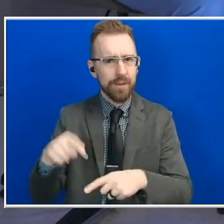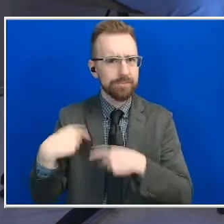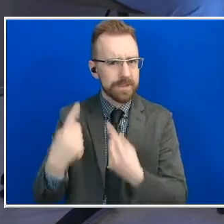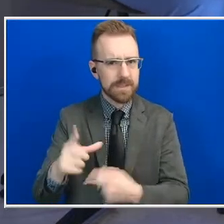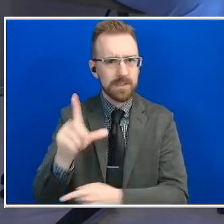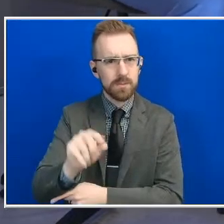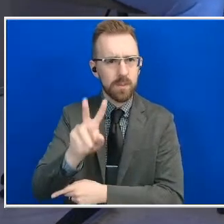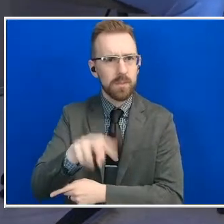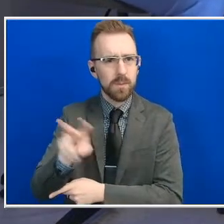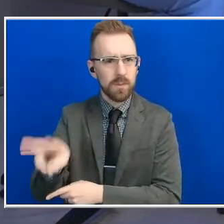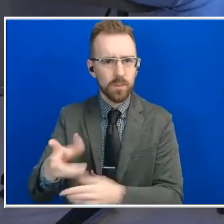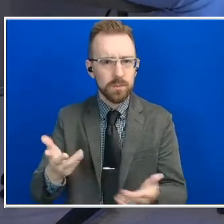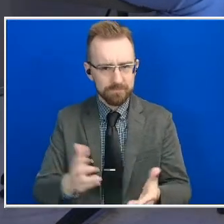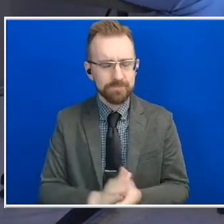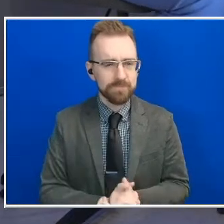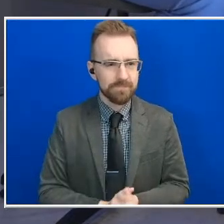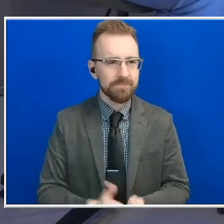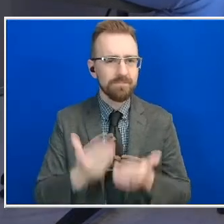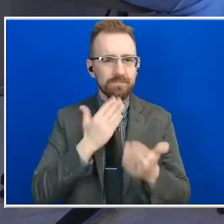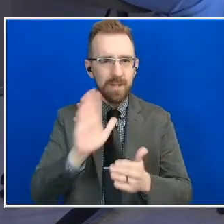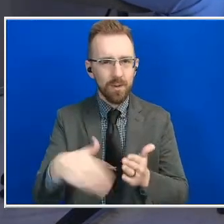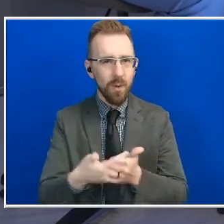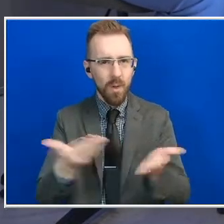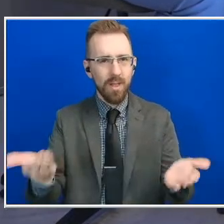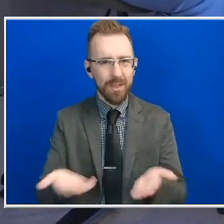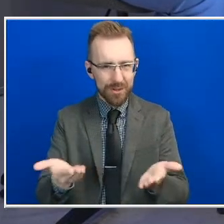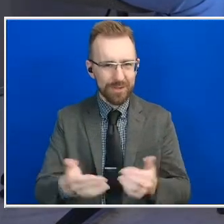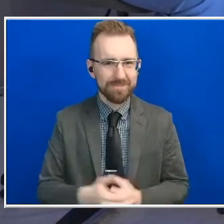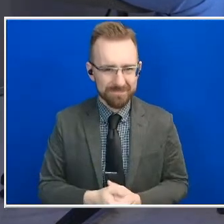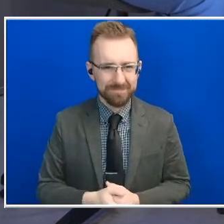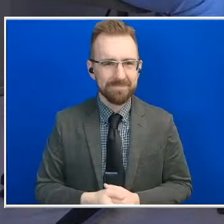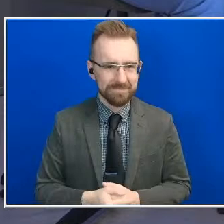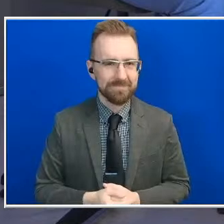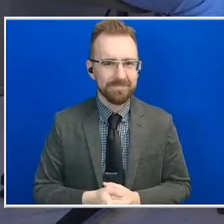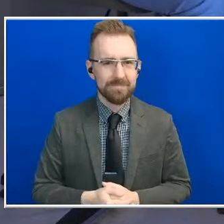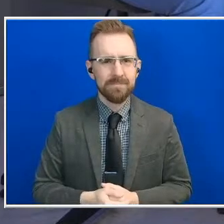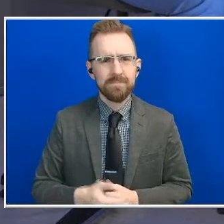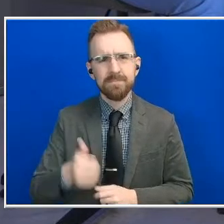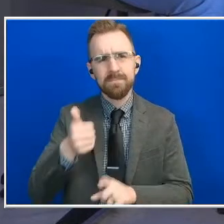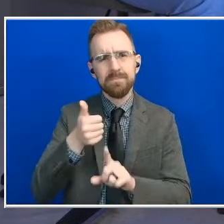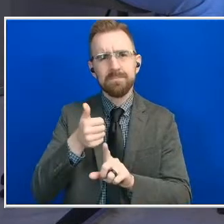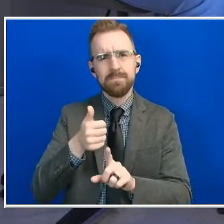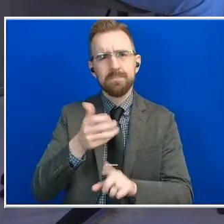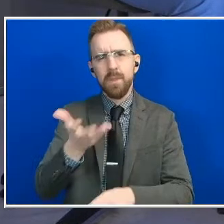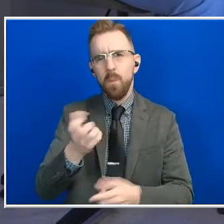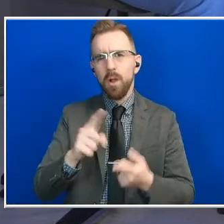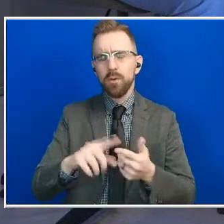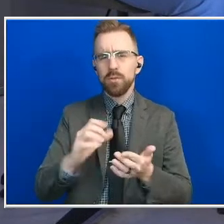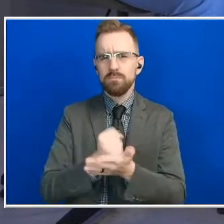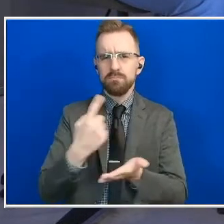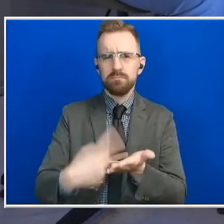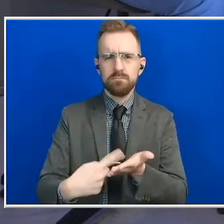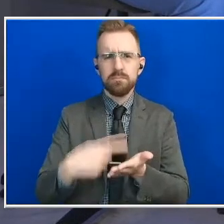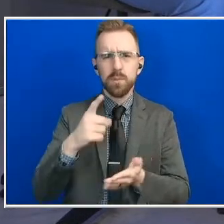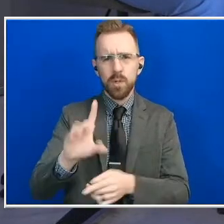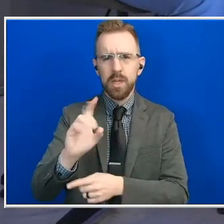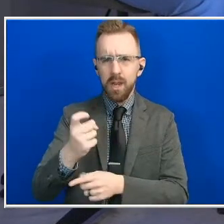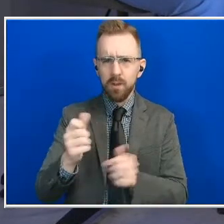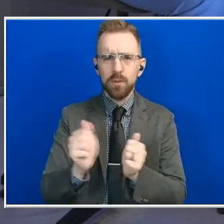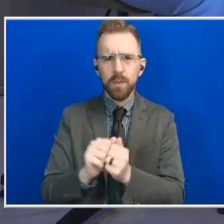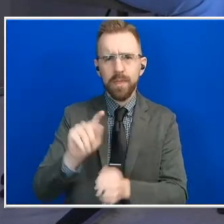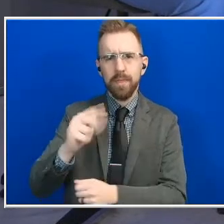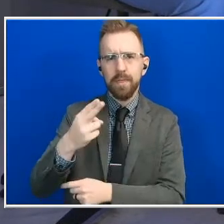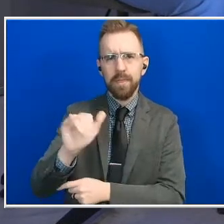since 2022. Good to have you ladies with us today. Thank you. So I want to talk about this. You were diagnosed with this